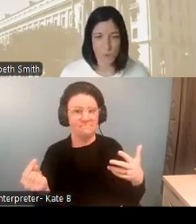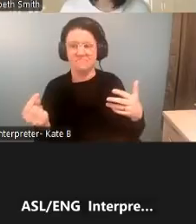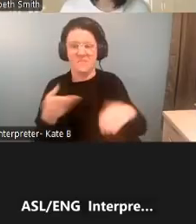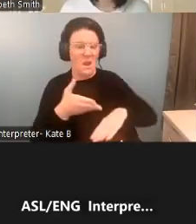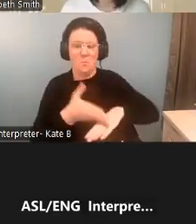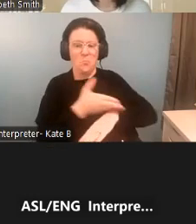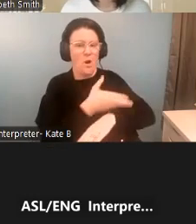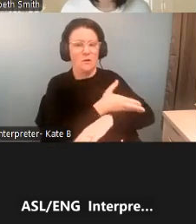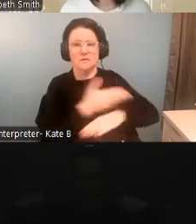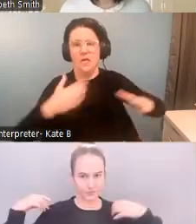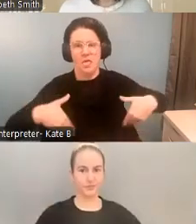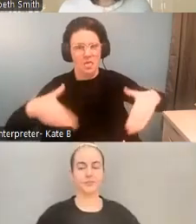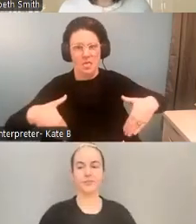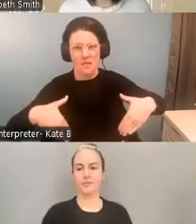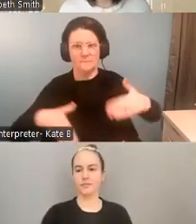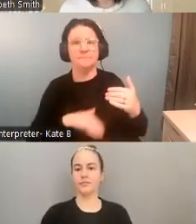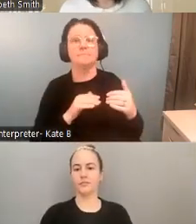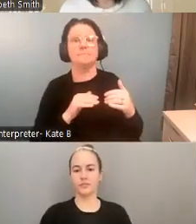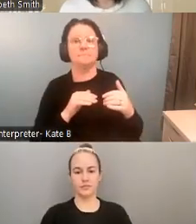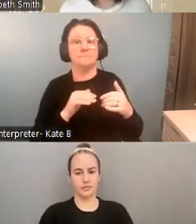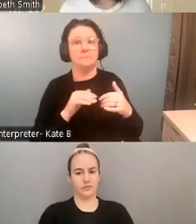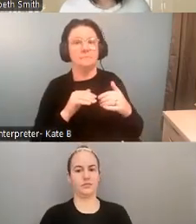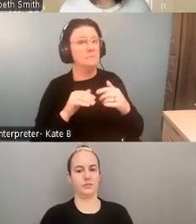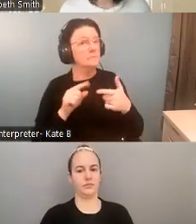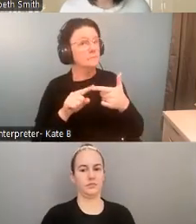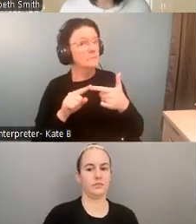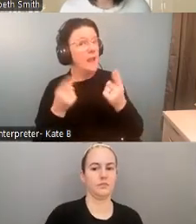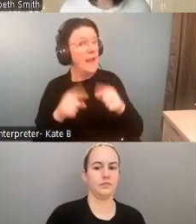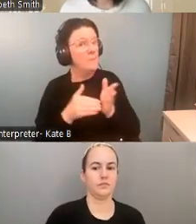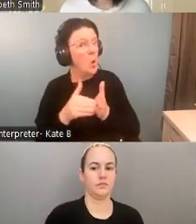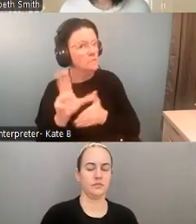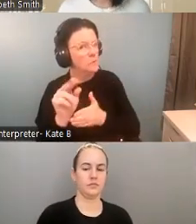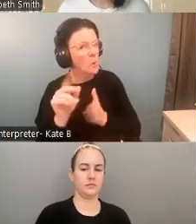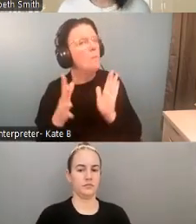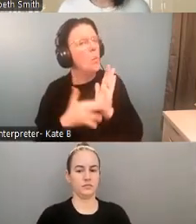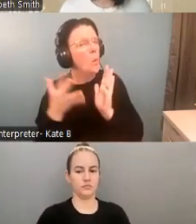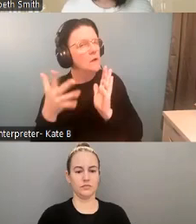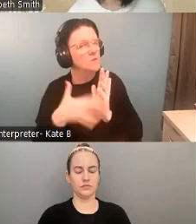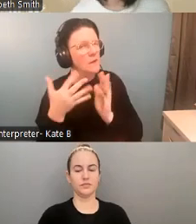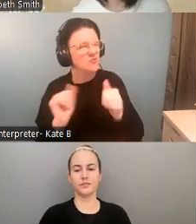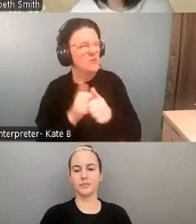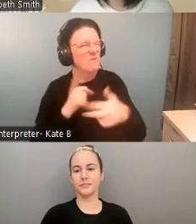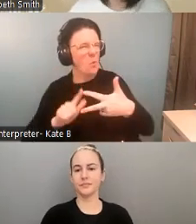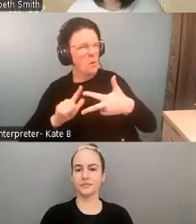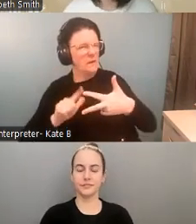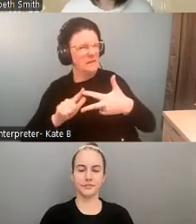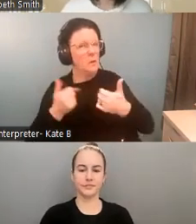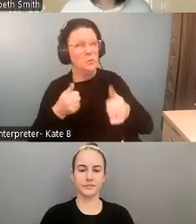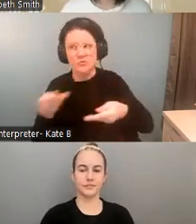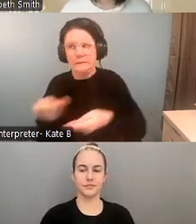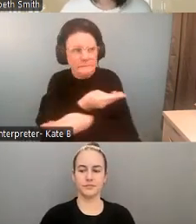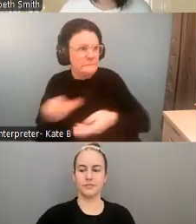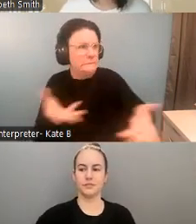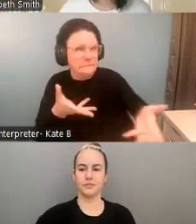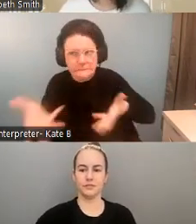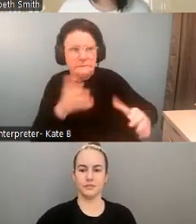made towards implementing it. That doesn't happen often, but it does sometimes happen. We try to avoid that. We try to work with you all so that